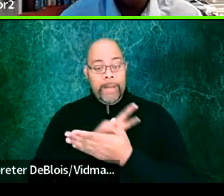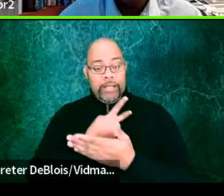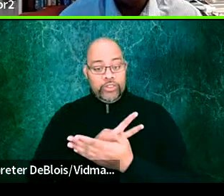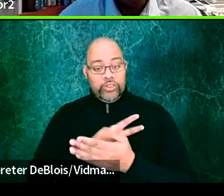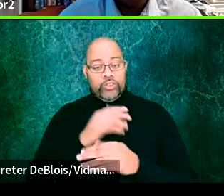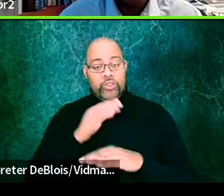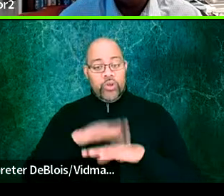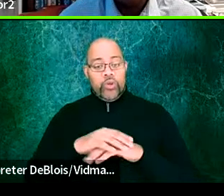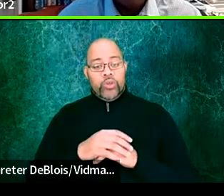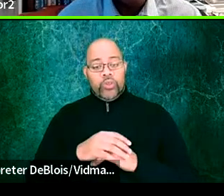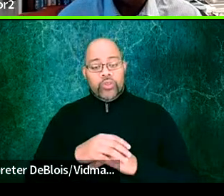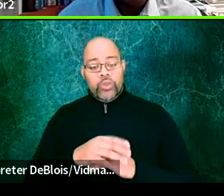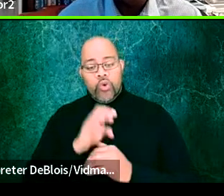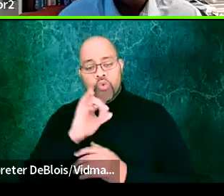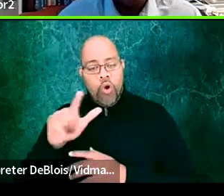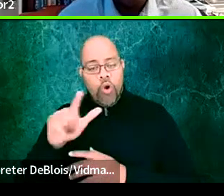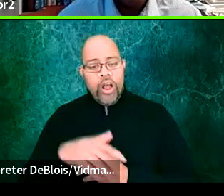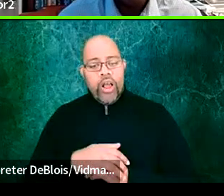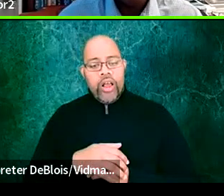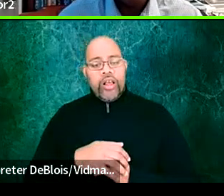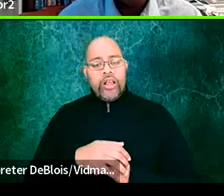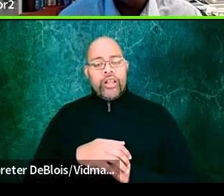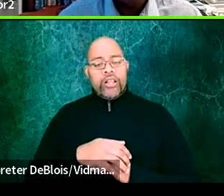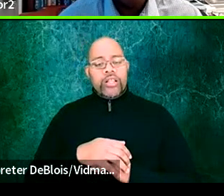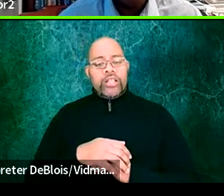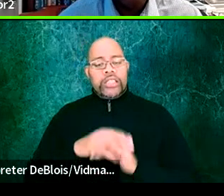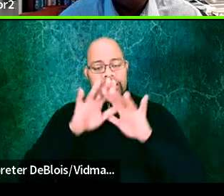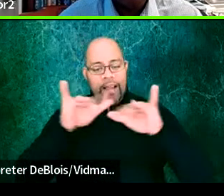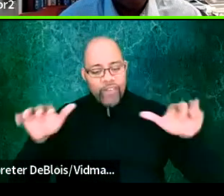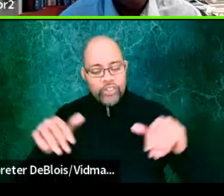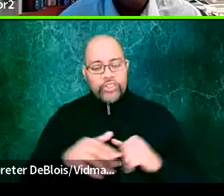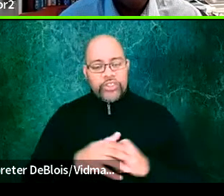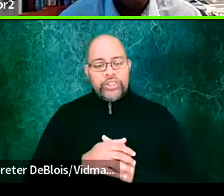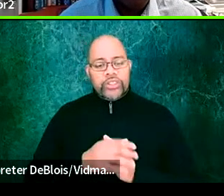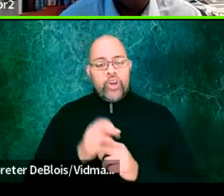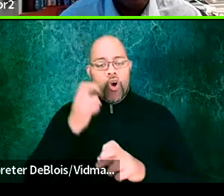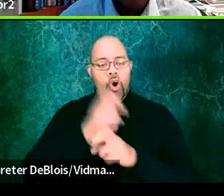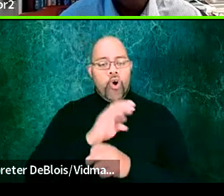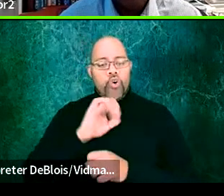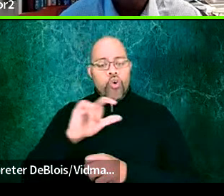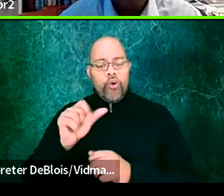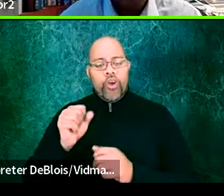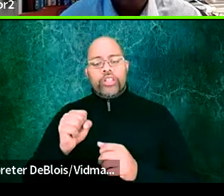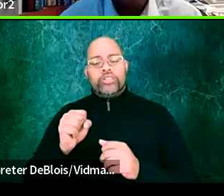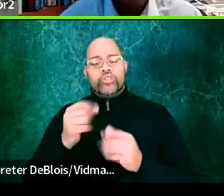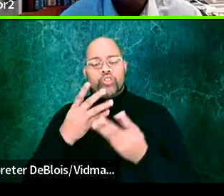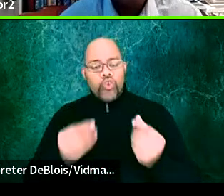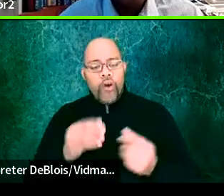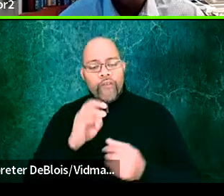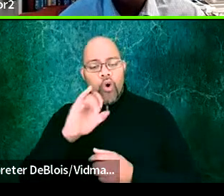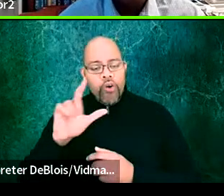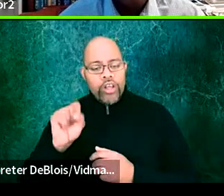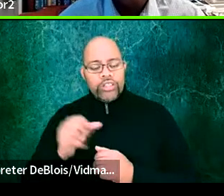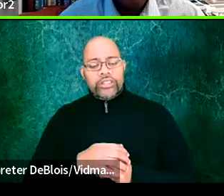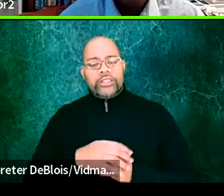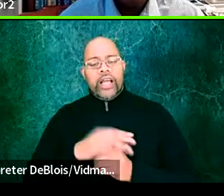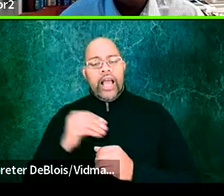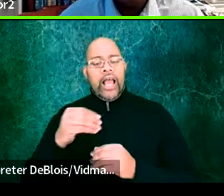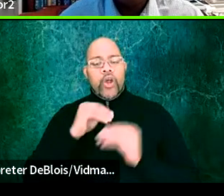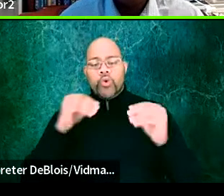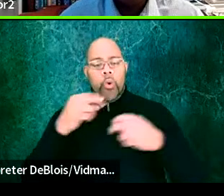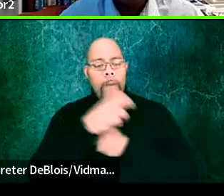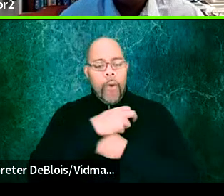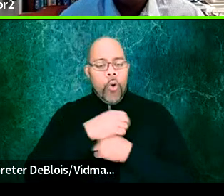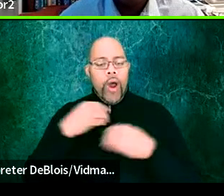just coral, Nigerian diversity. So the hard corals, the soft corals, invertebrates. But